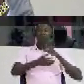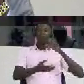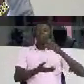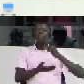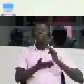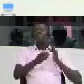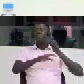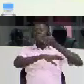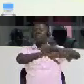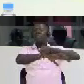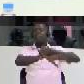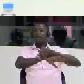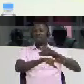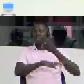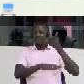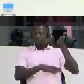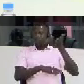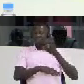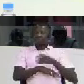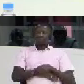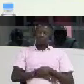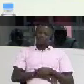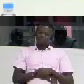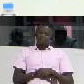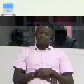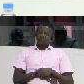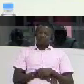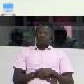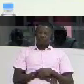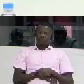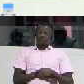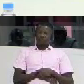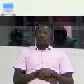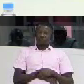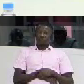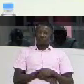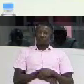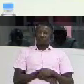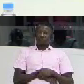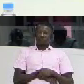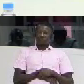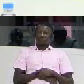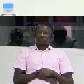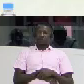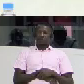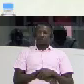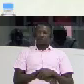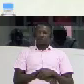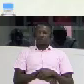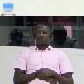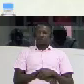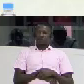was selected as the junior instruction trainer at the training school in Fajara. Before you